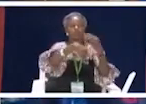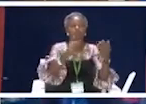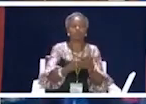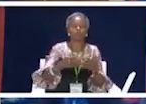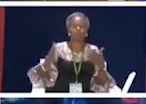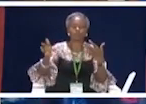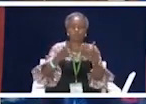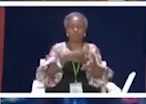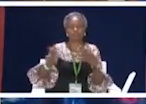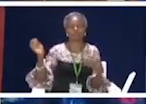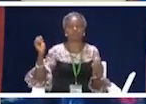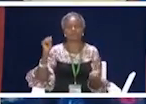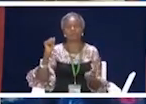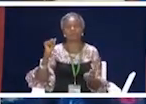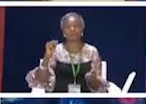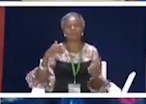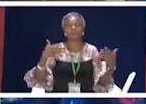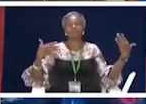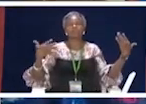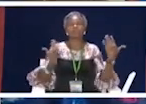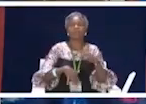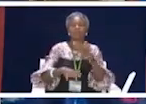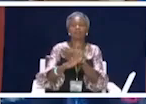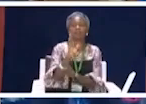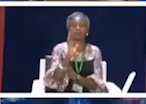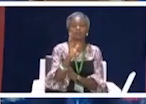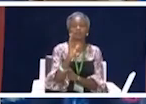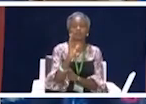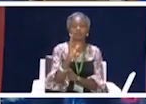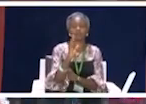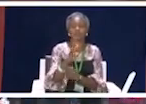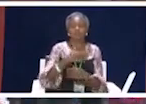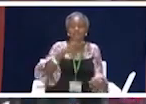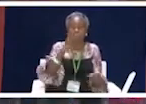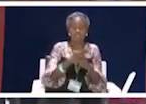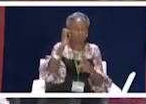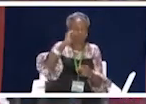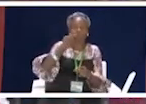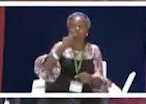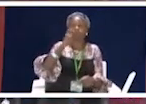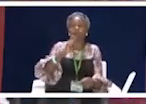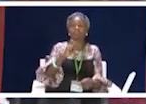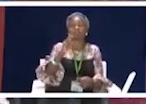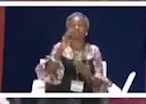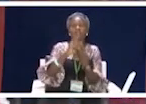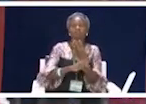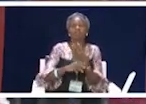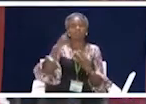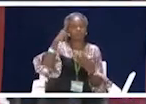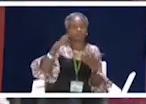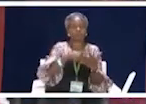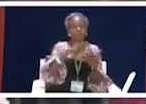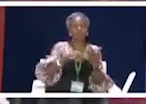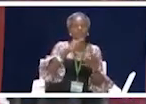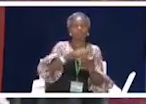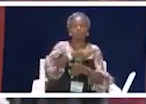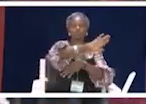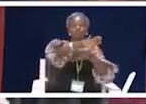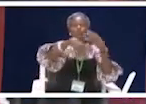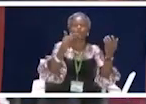matter. Fear God and keep his commandments, for this is the